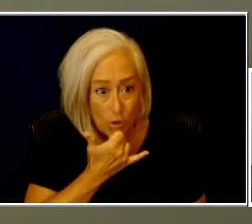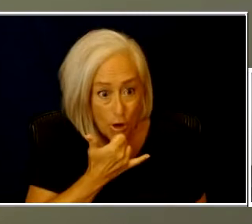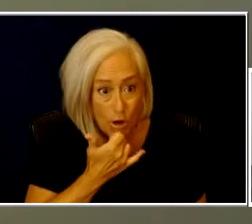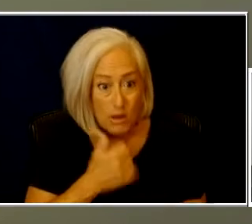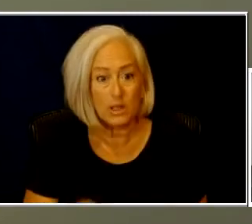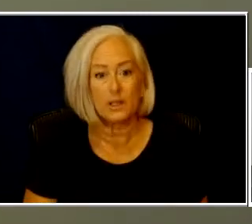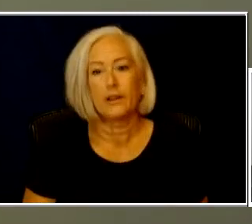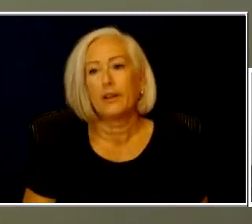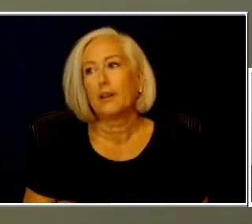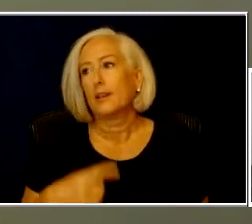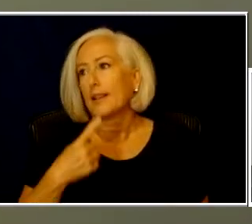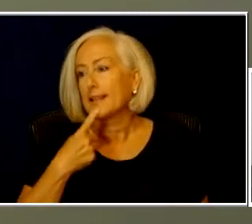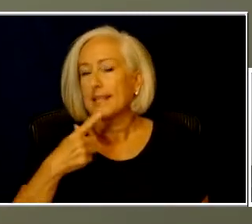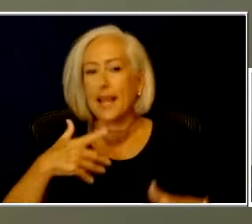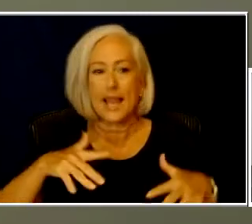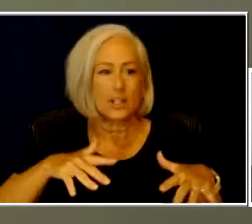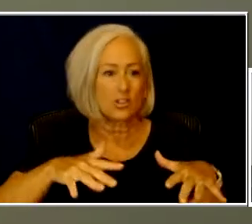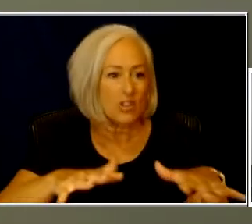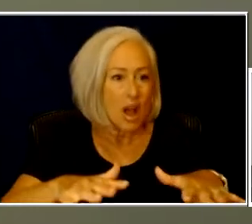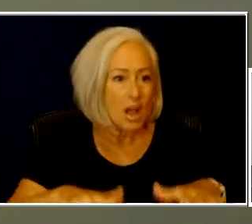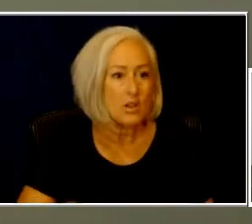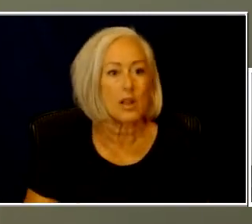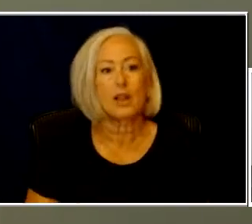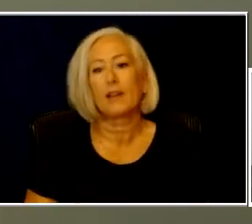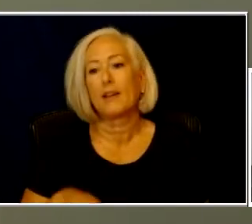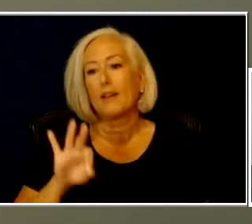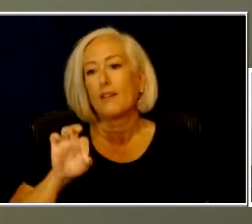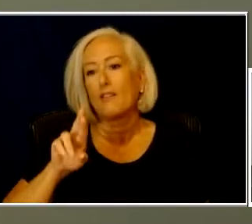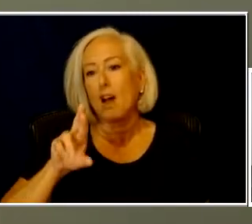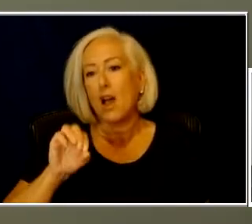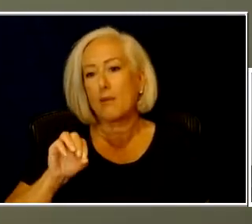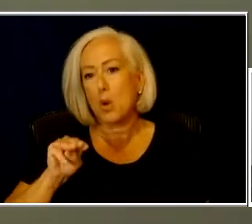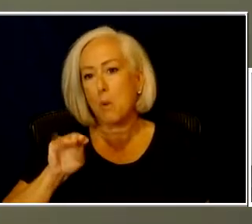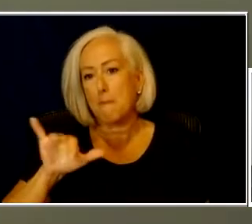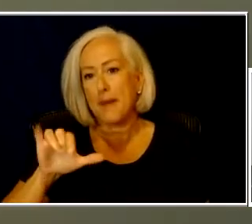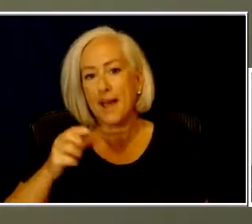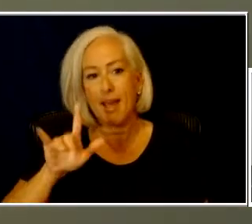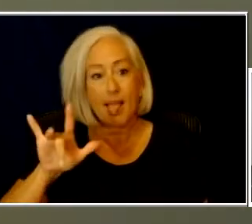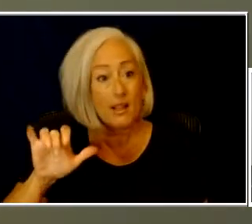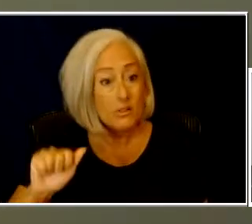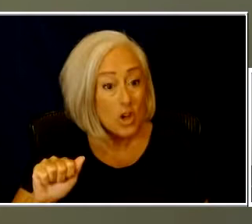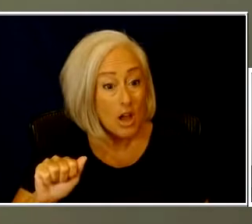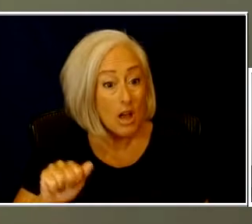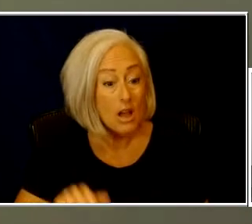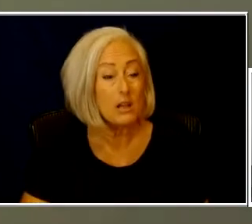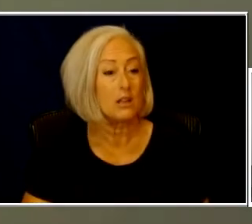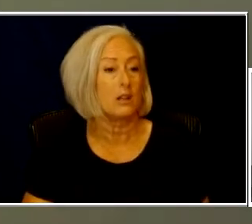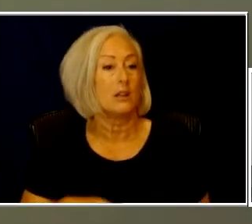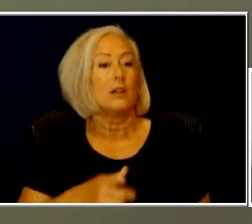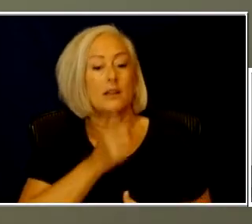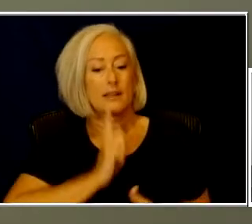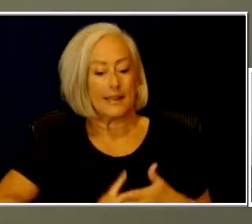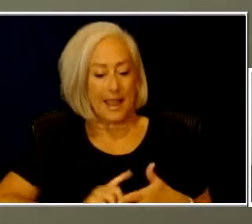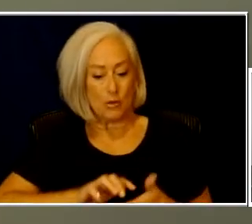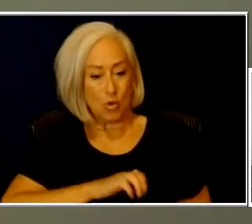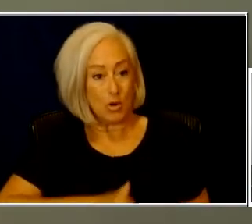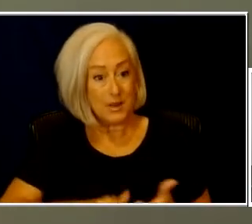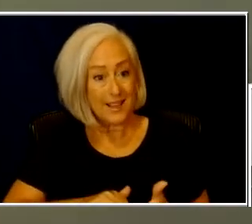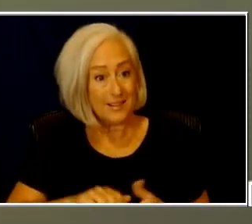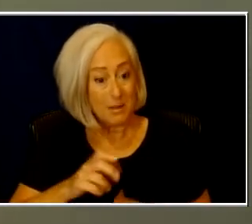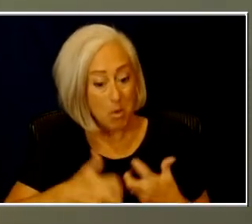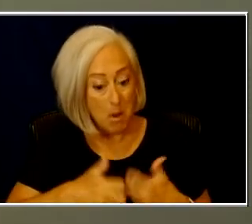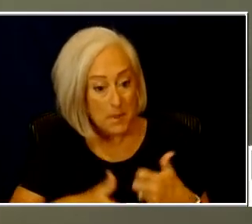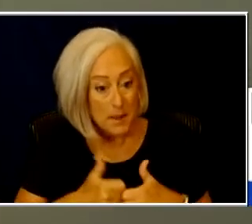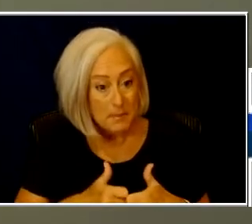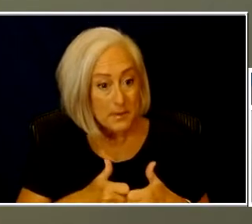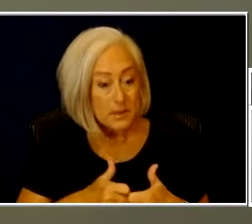diagnosed with anxiety, fibromyalgia, GI issues, but it finally took, saw my endocrinologist and